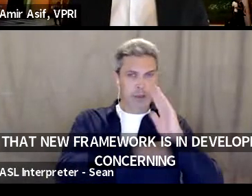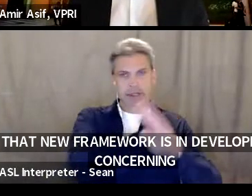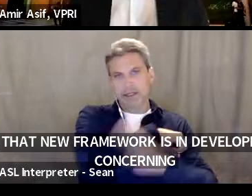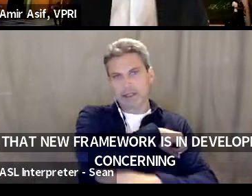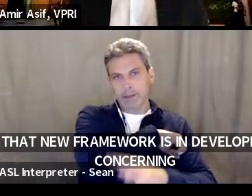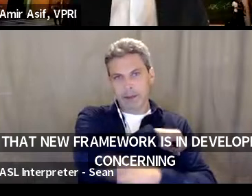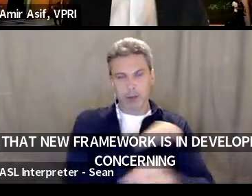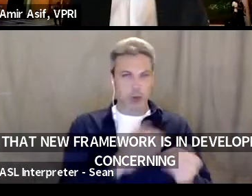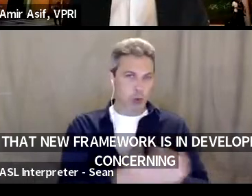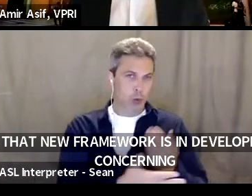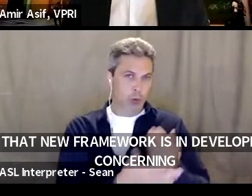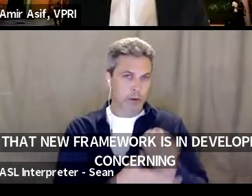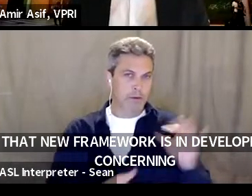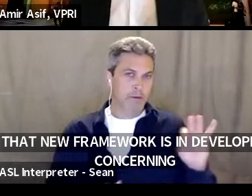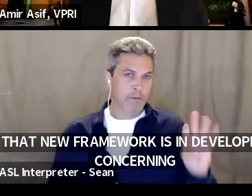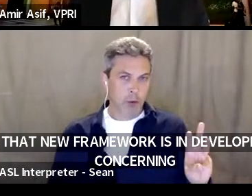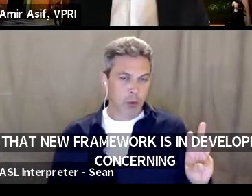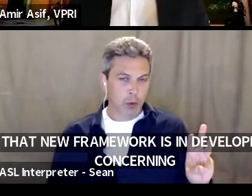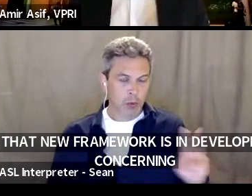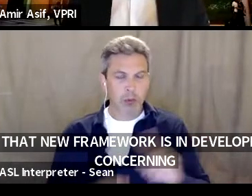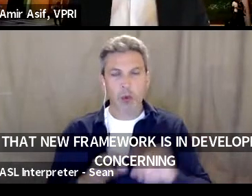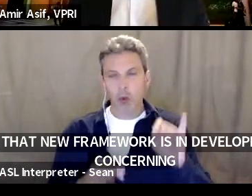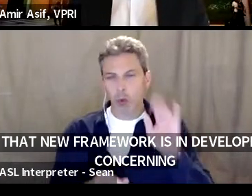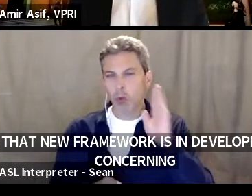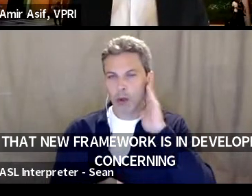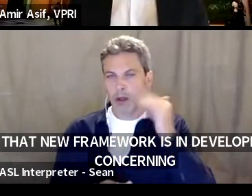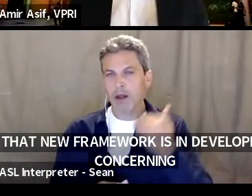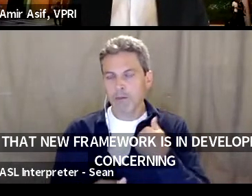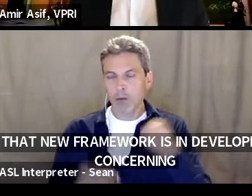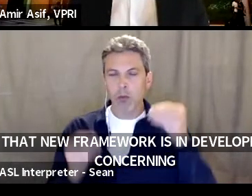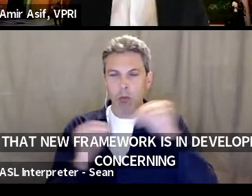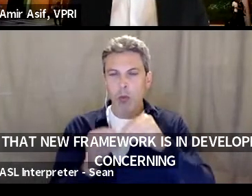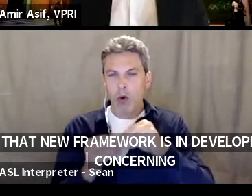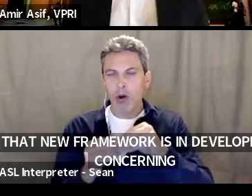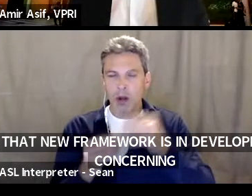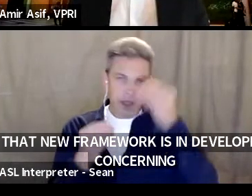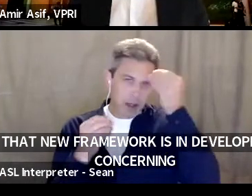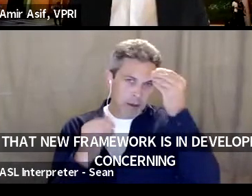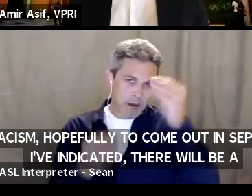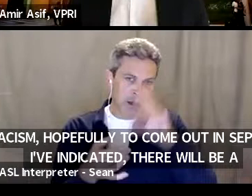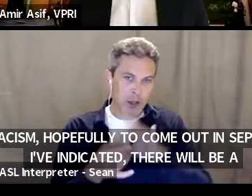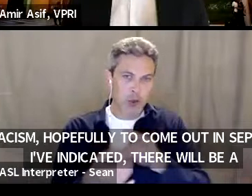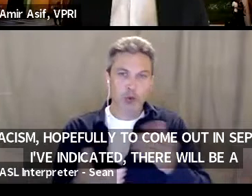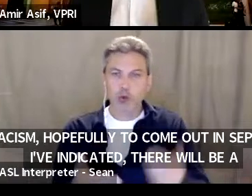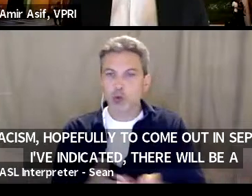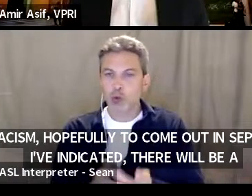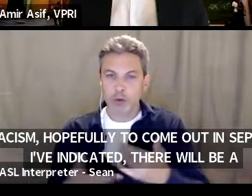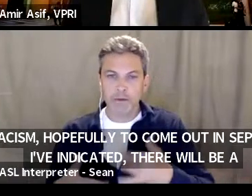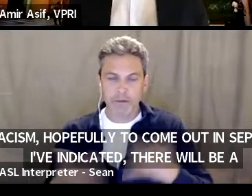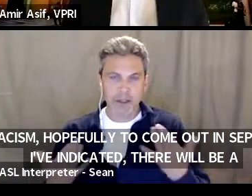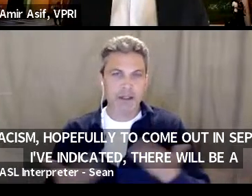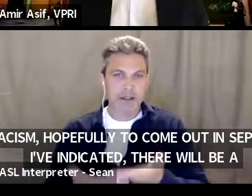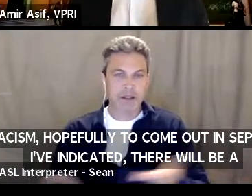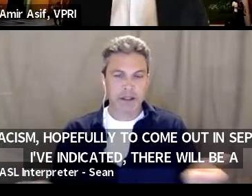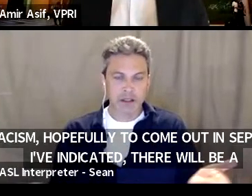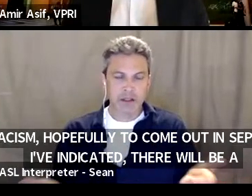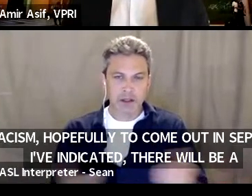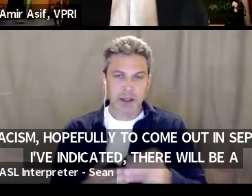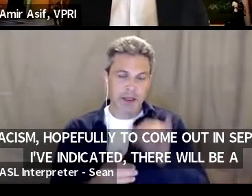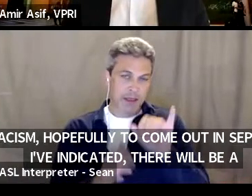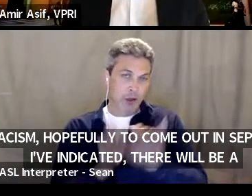further specific update on some new initiatives where there was real consensus that emerged